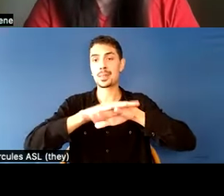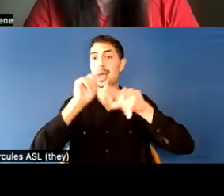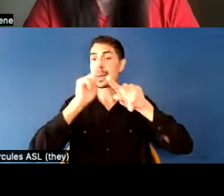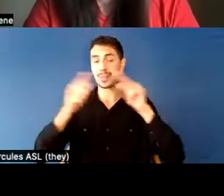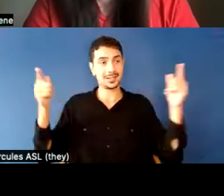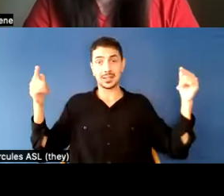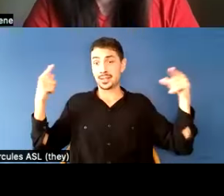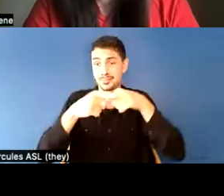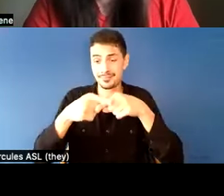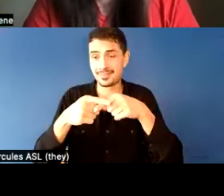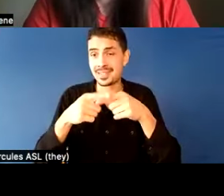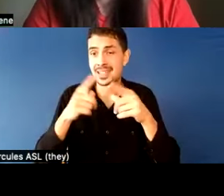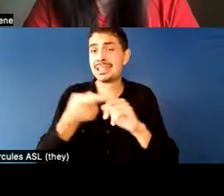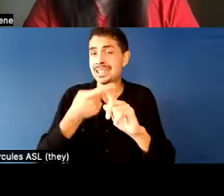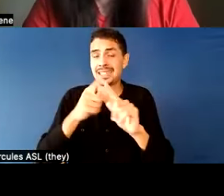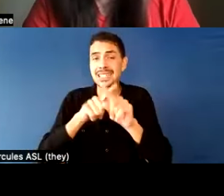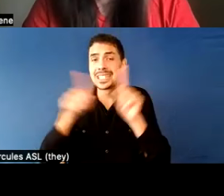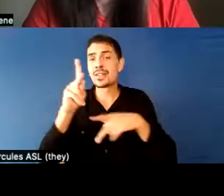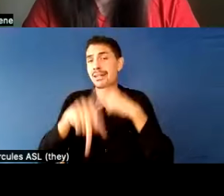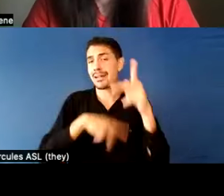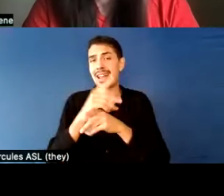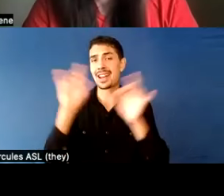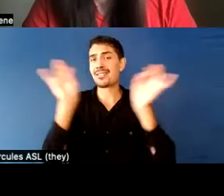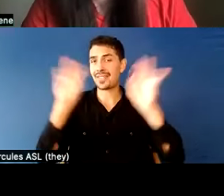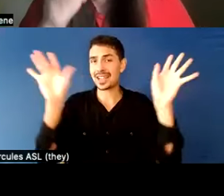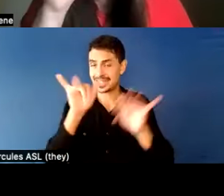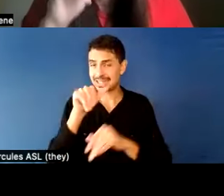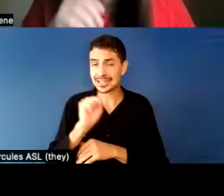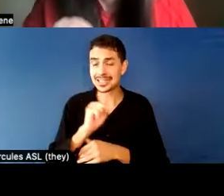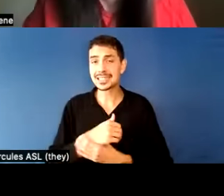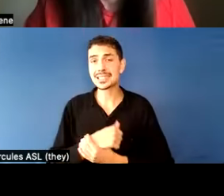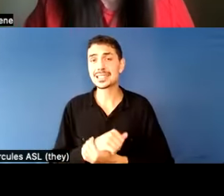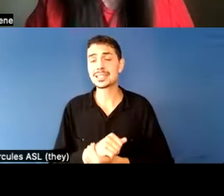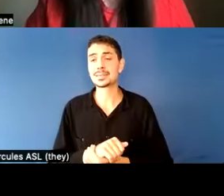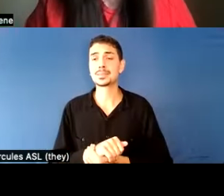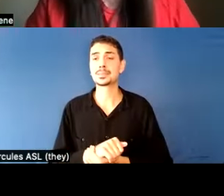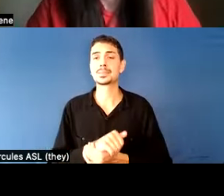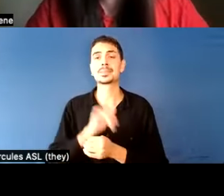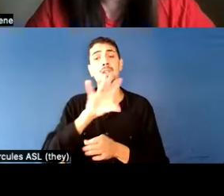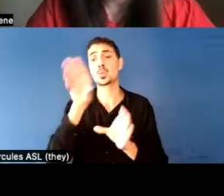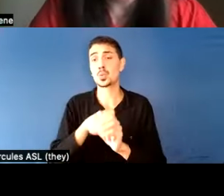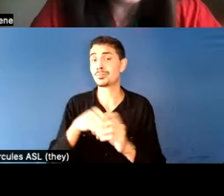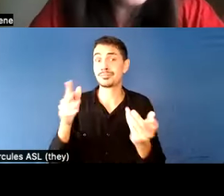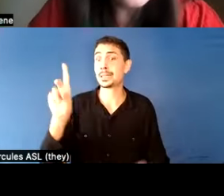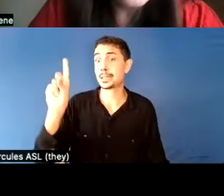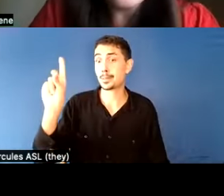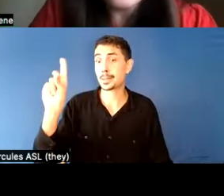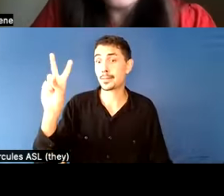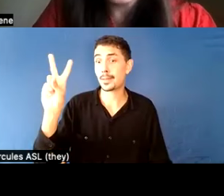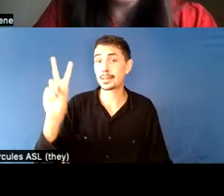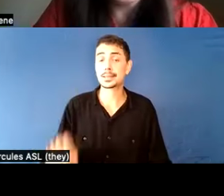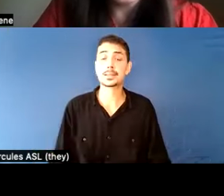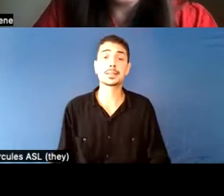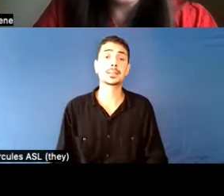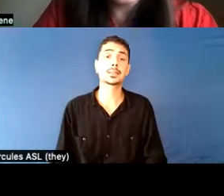different from other forms of violence. And that's including domestic violence. There've been, for